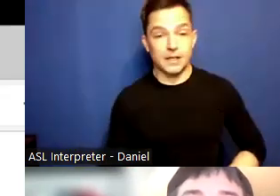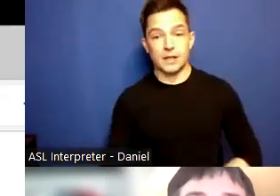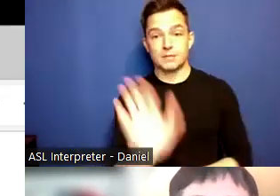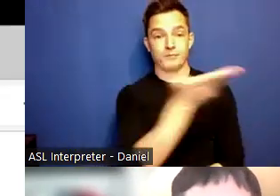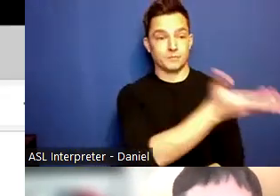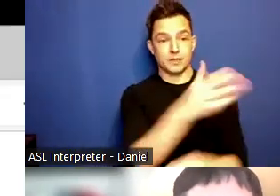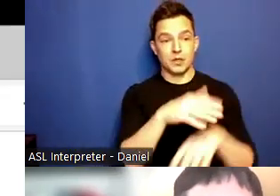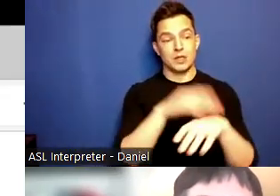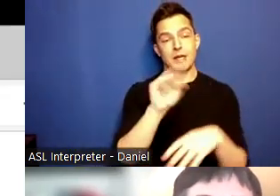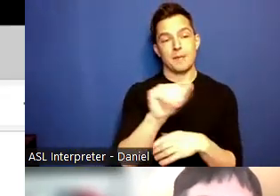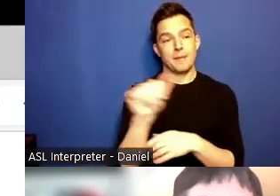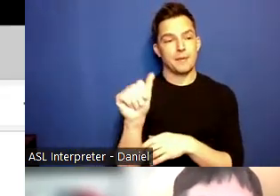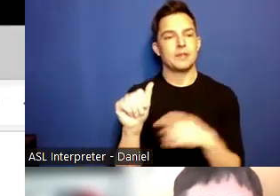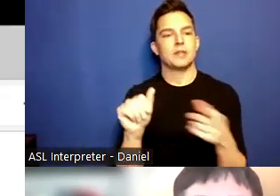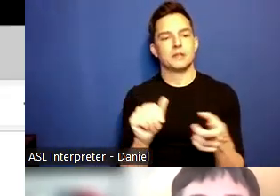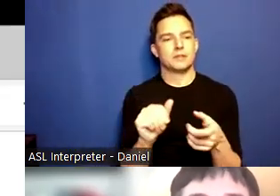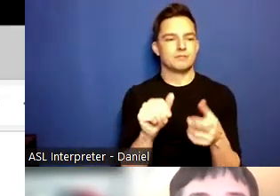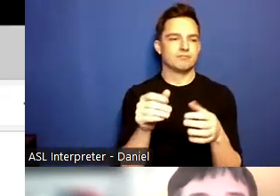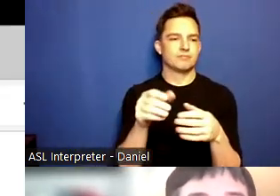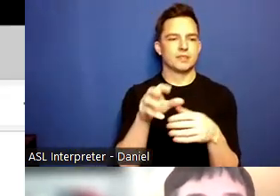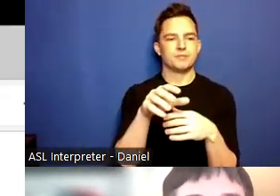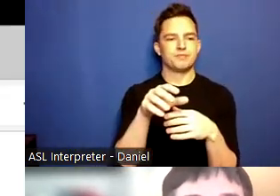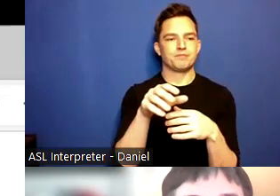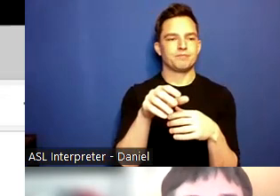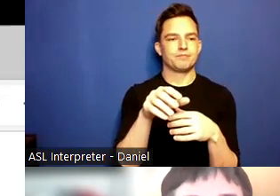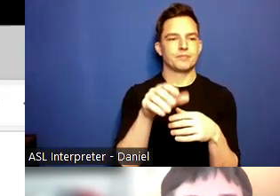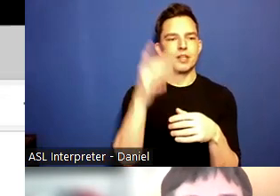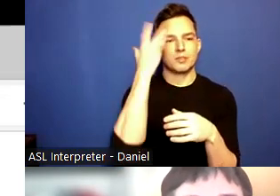on Mid-Atlantic Arts Smart Simple website.